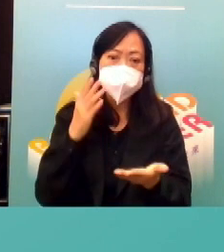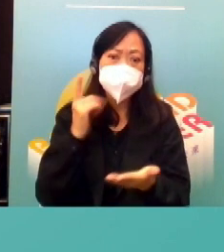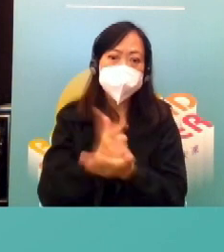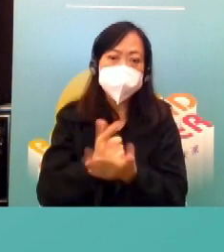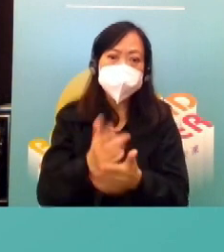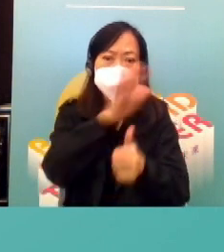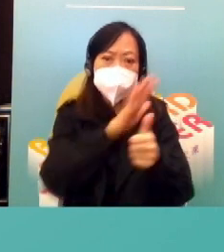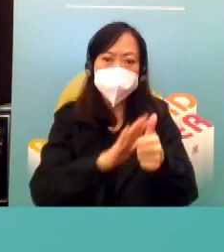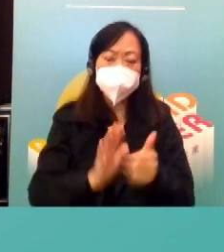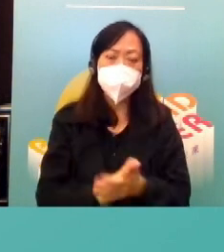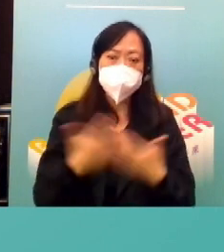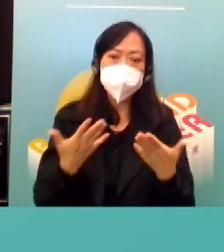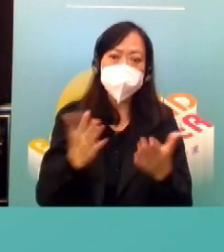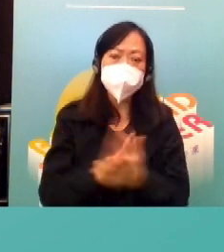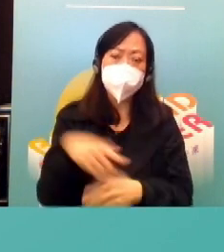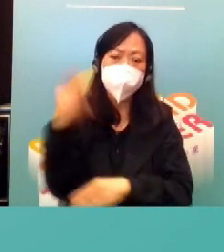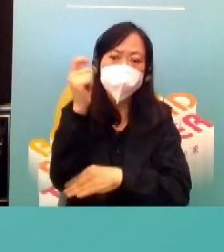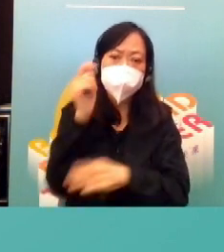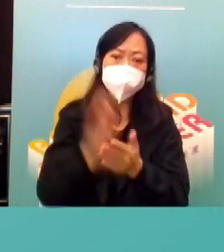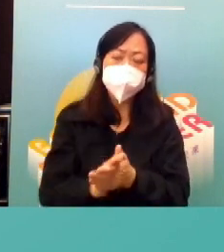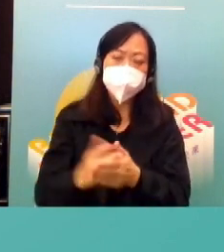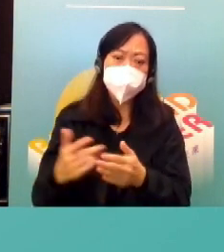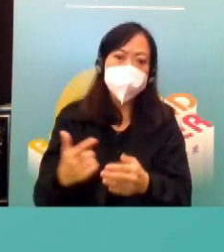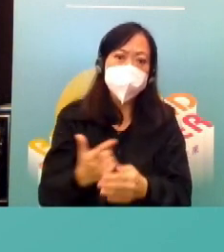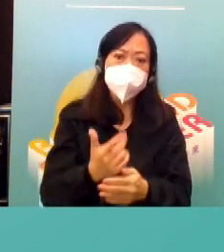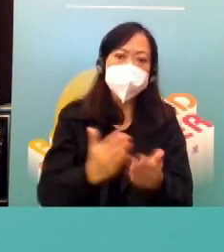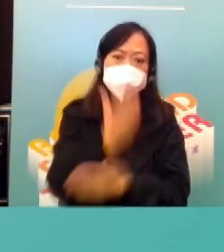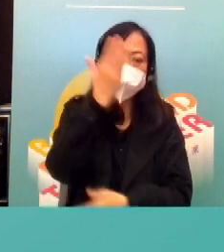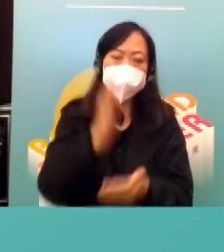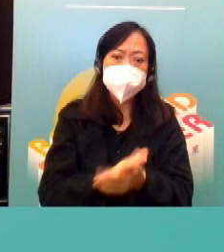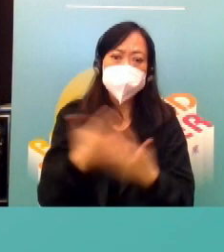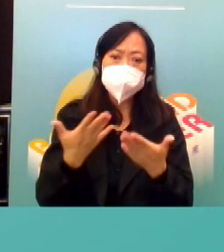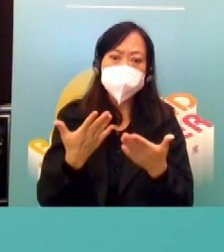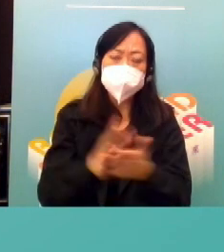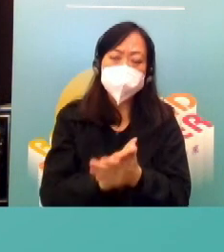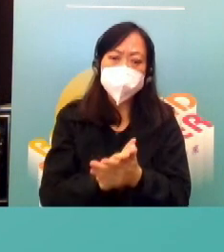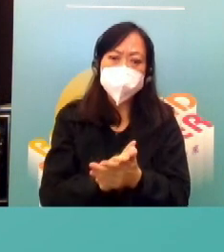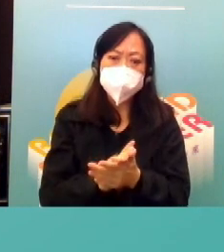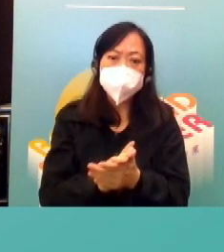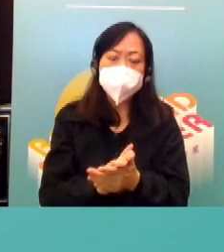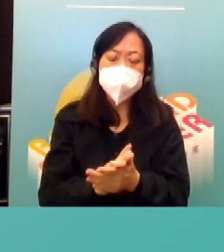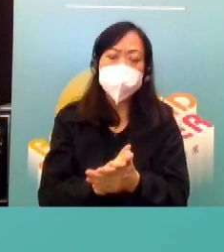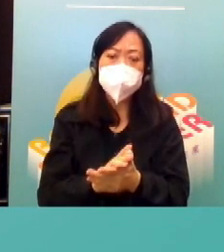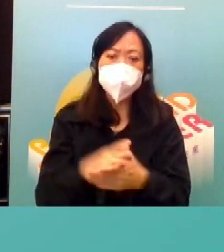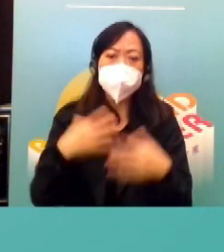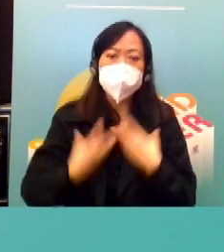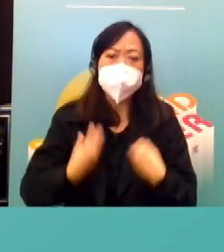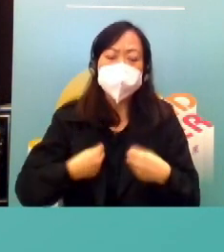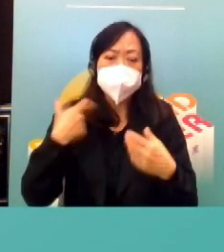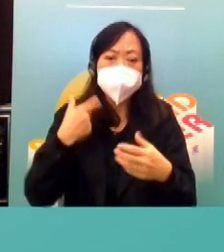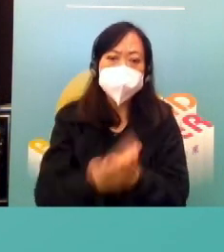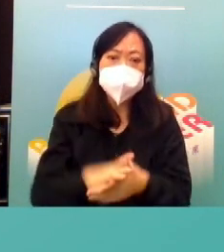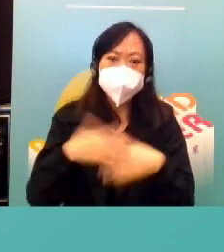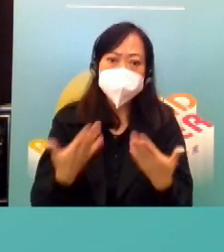that's where you see value. Well, the key thing or the hypothesis or the advocation we have is that if we actually leverage PPP, we could